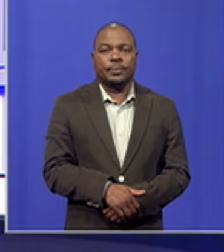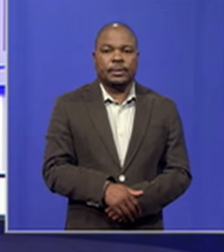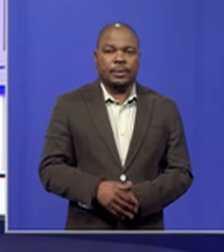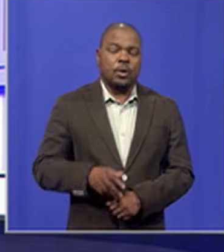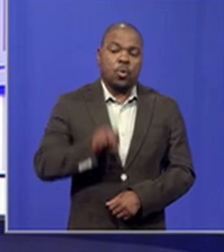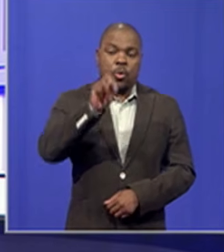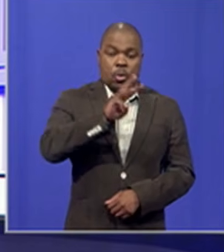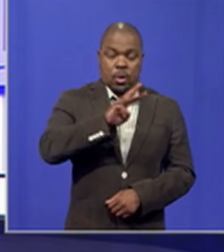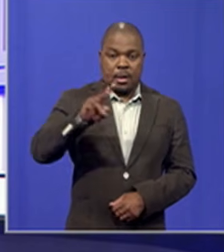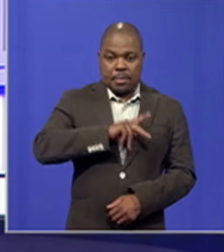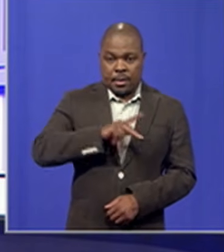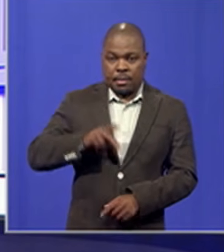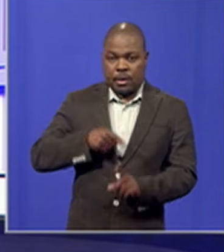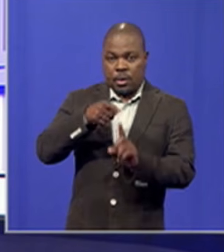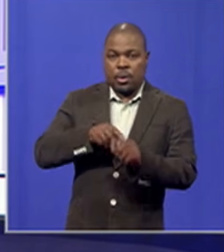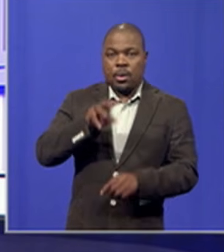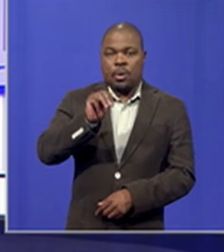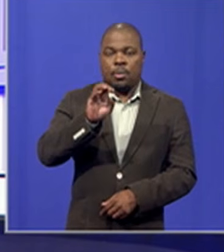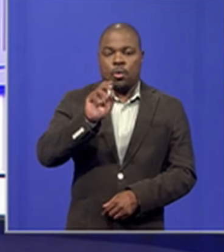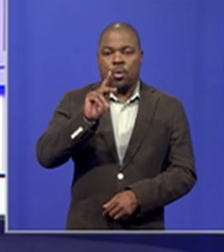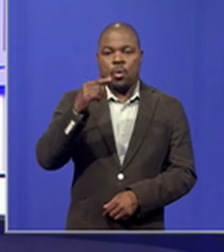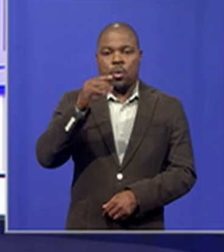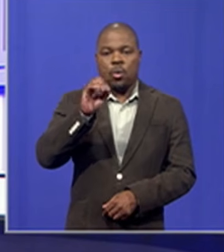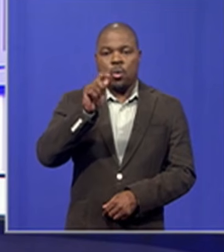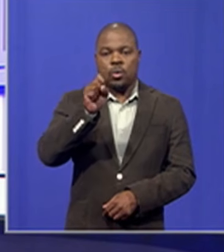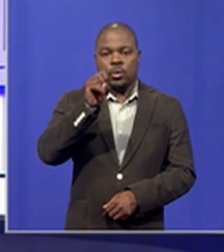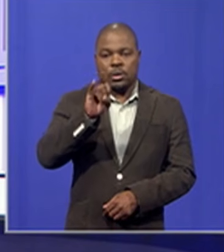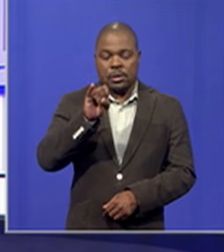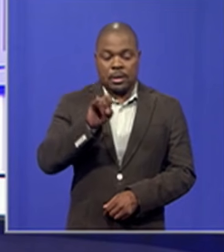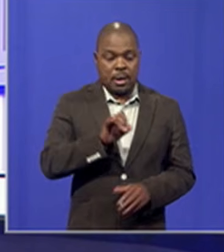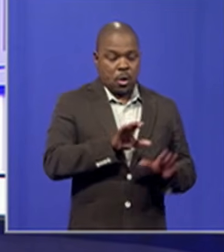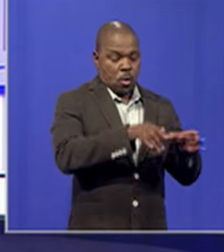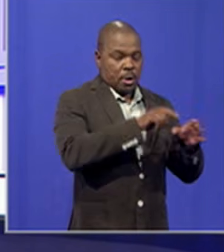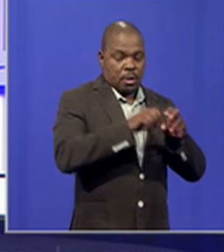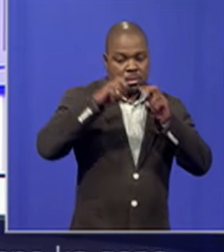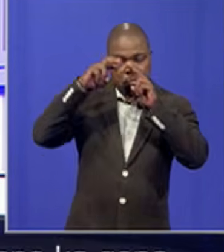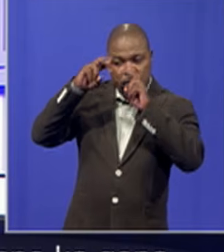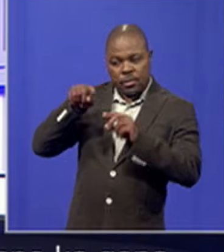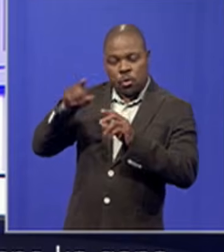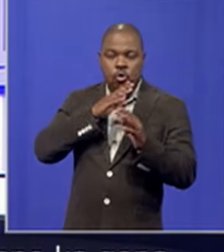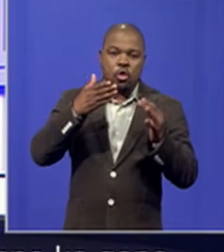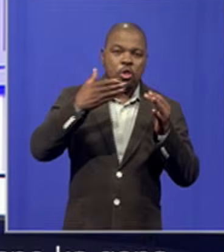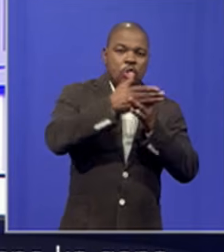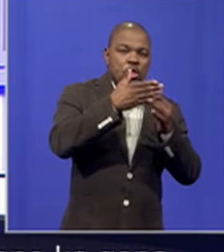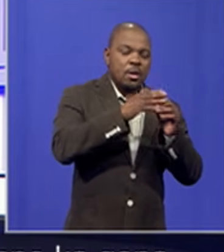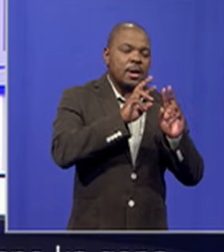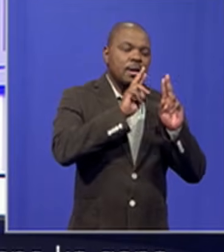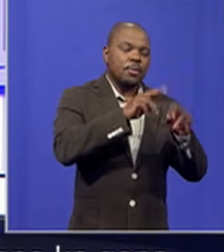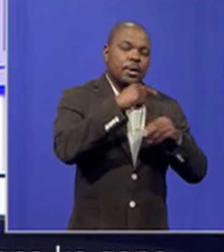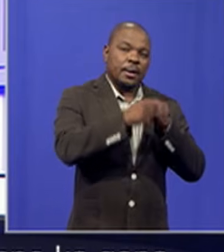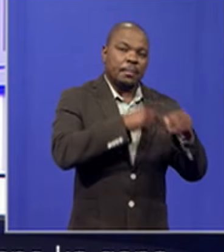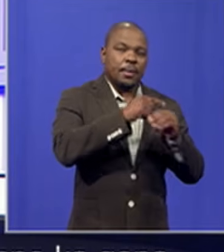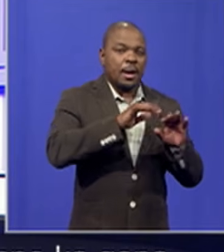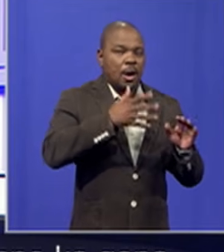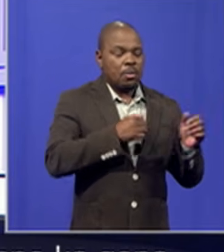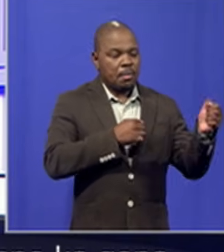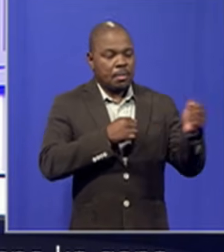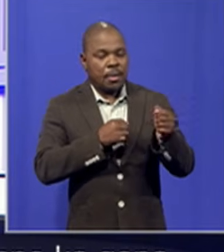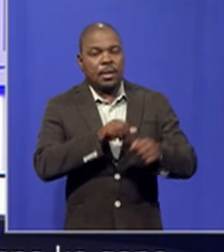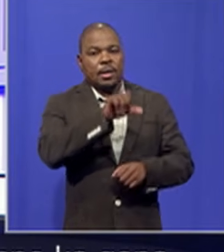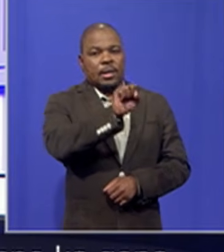Tonakgolo ya Northwest Lazarus Mokgosi o hlotlile komiti ya nakwana yeo e nyakiša go tshwenyana le pego ya go thwalwa ga Modisenyane